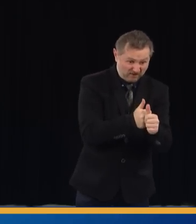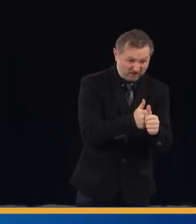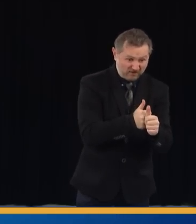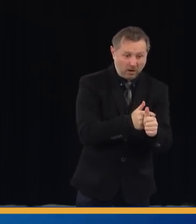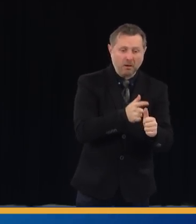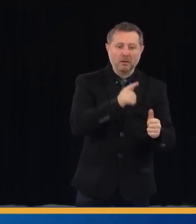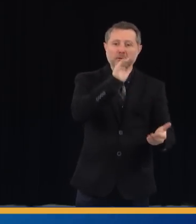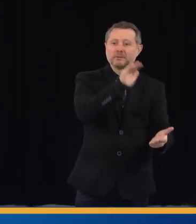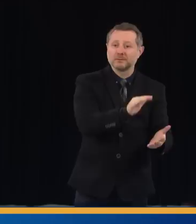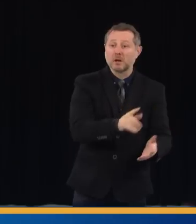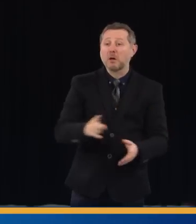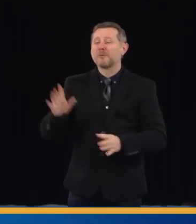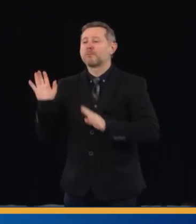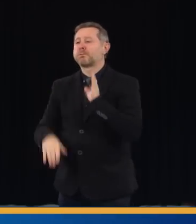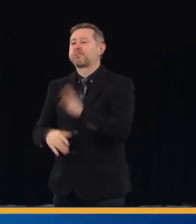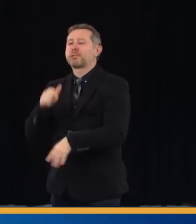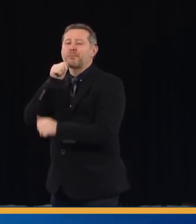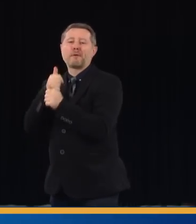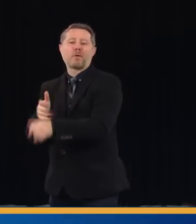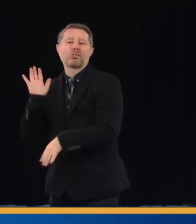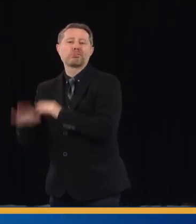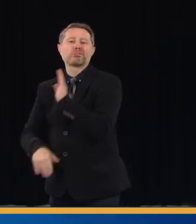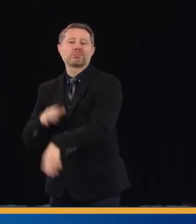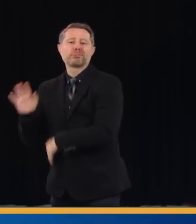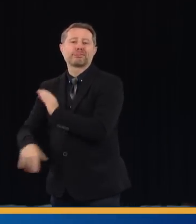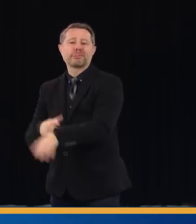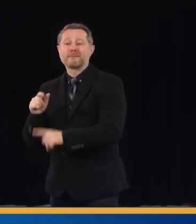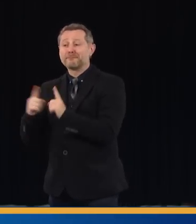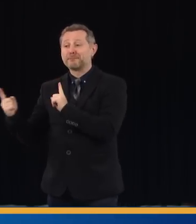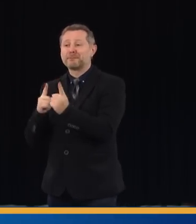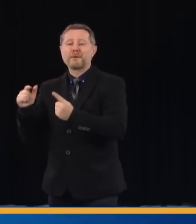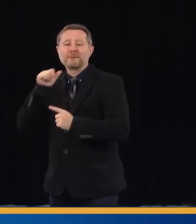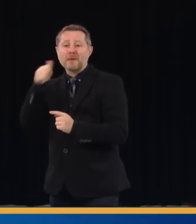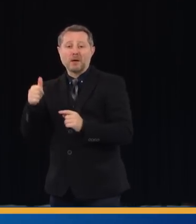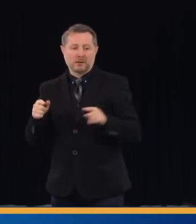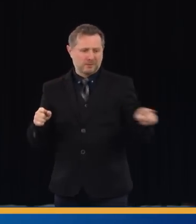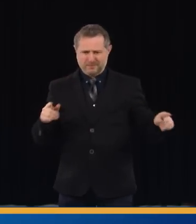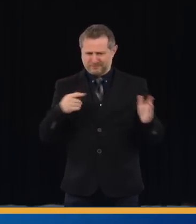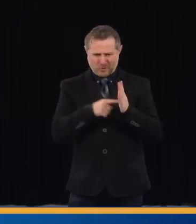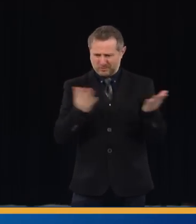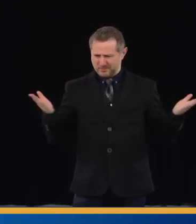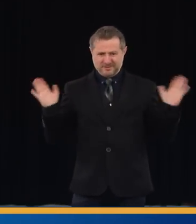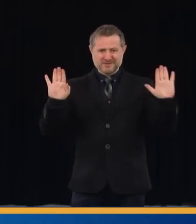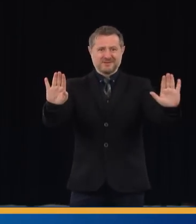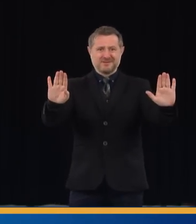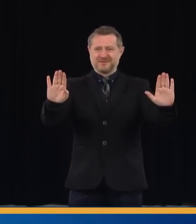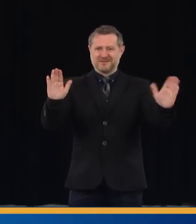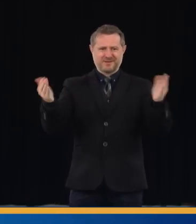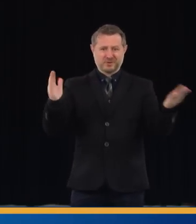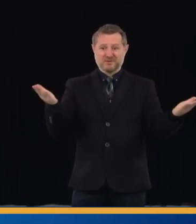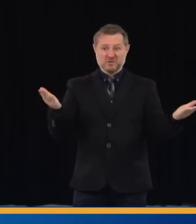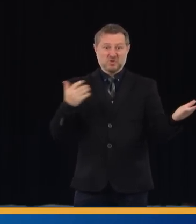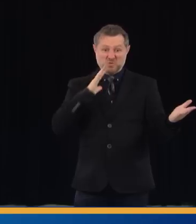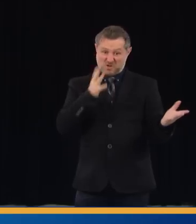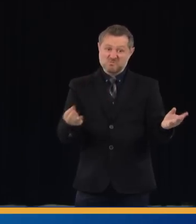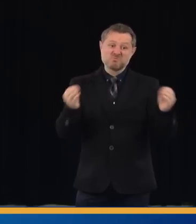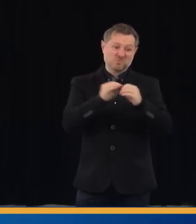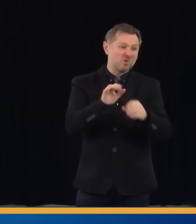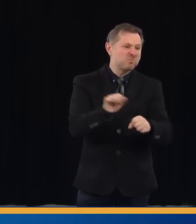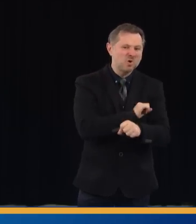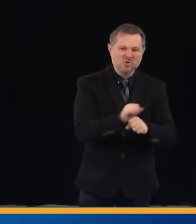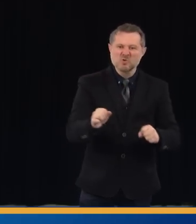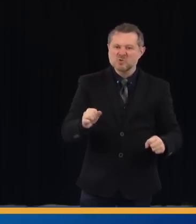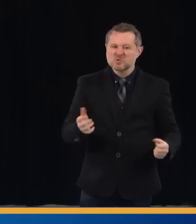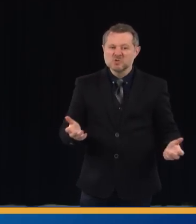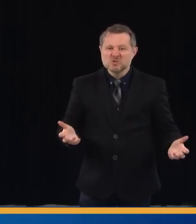minor compliance. So we're going to take more dramatic actions. We are going to close